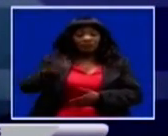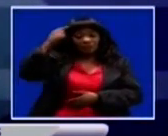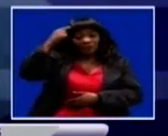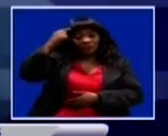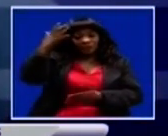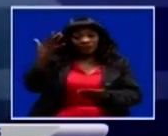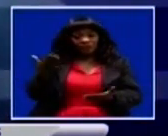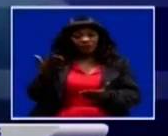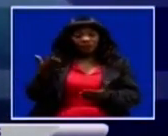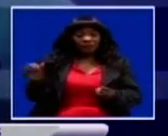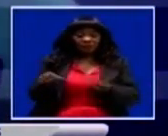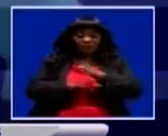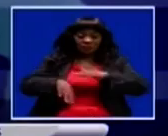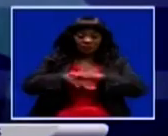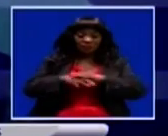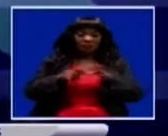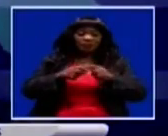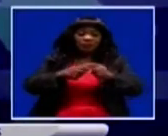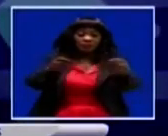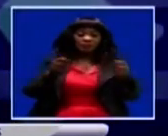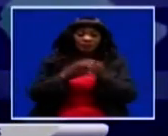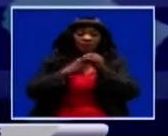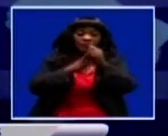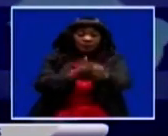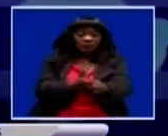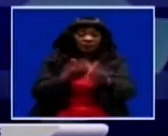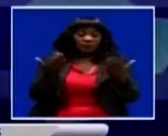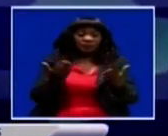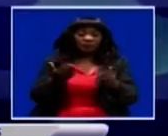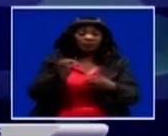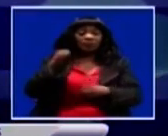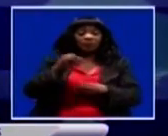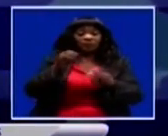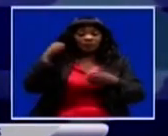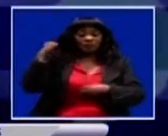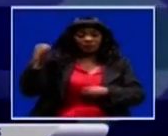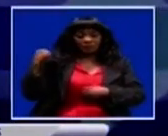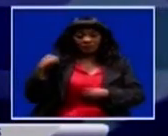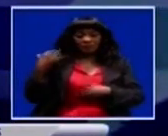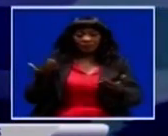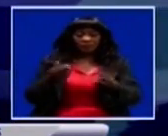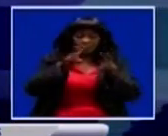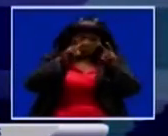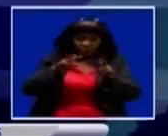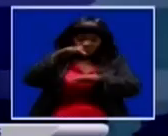The minister was speaking when he led a team of Transport Control Unit officials in conducting night